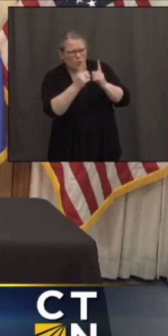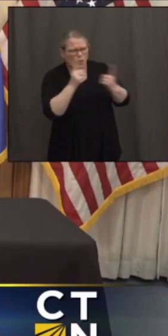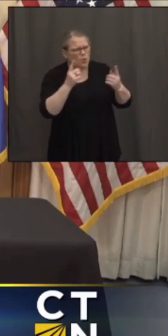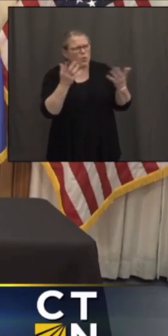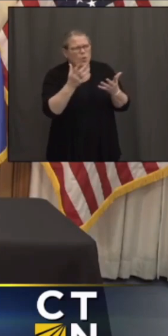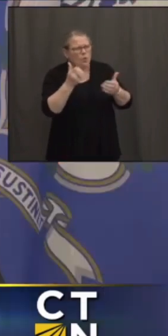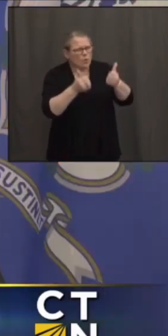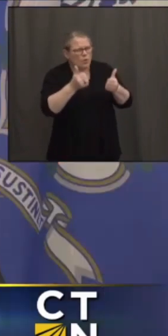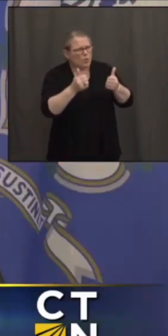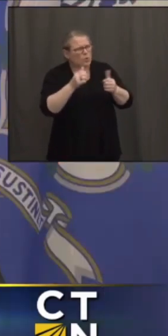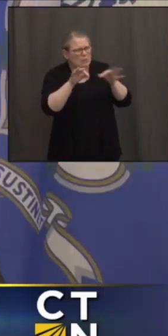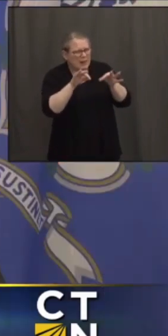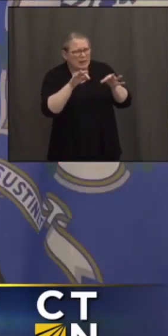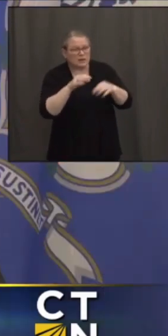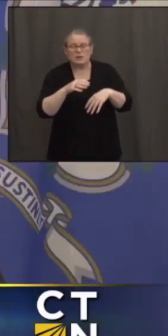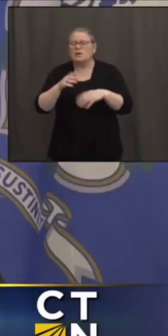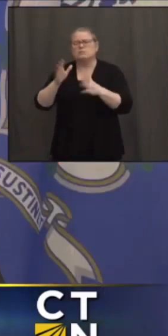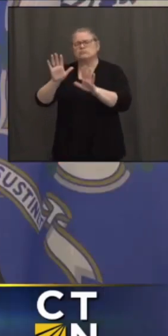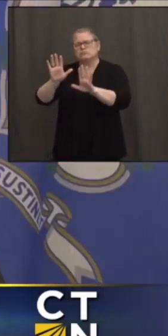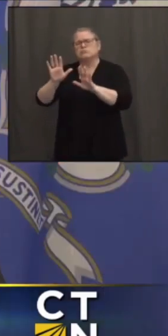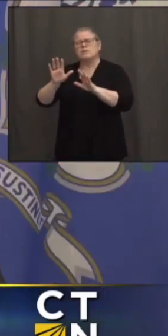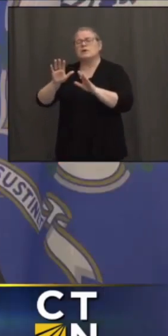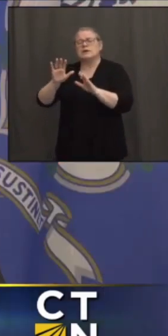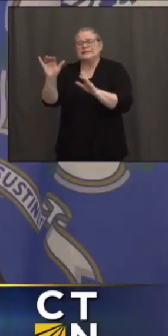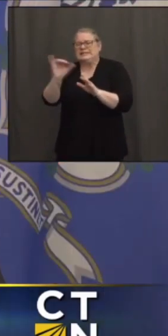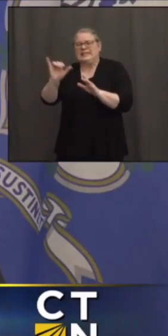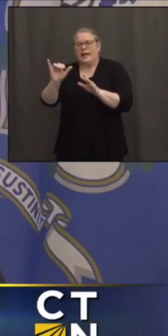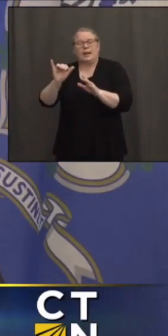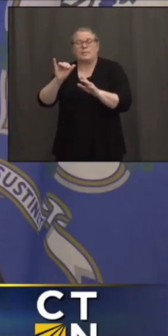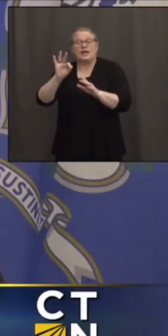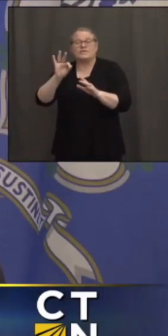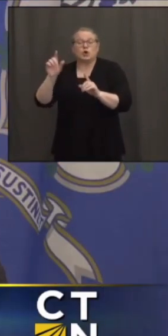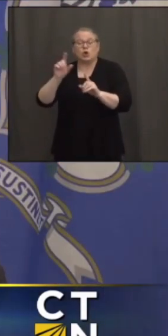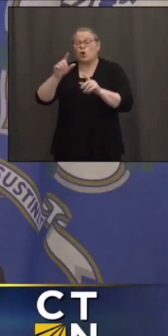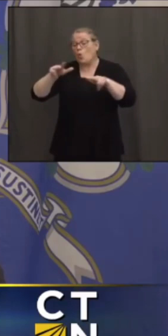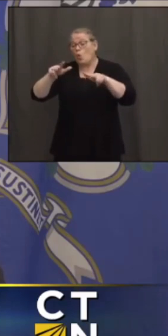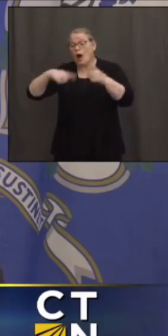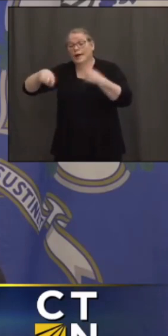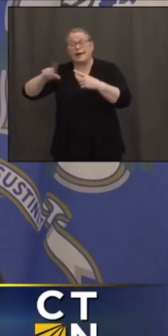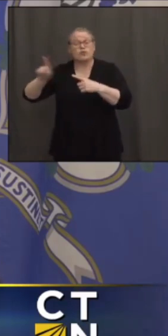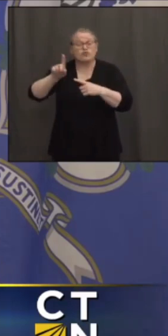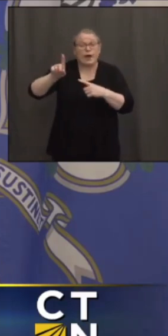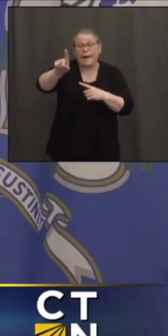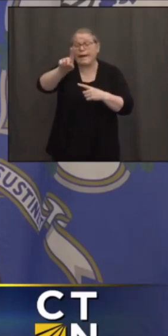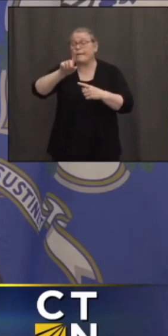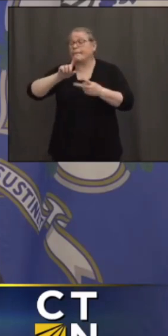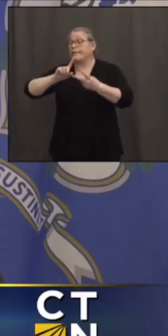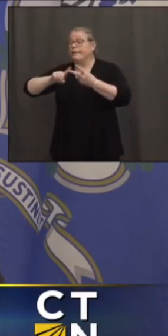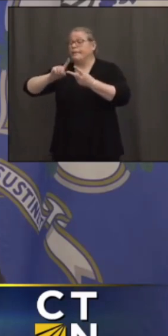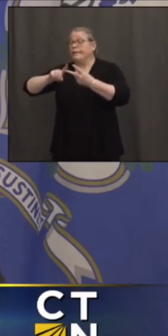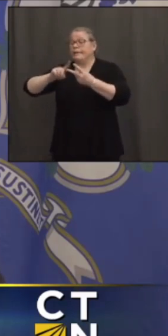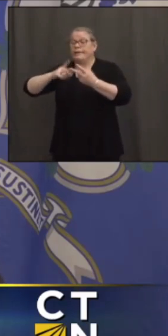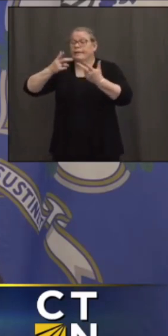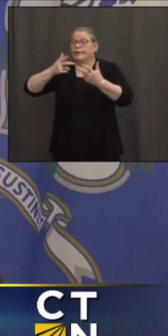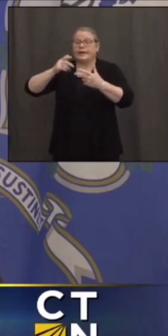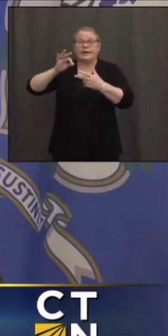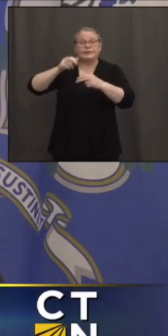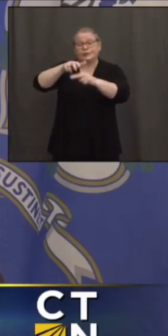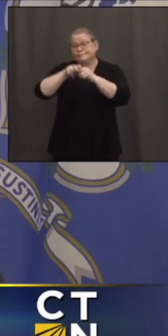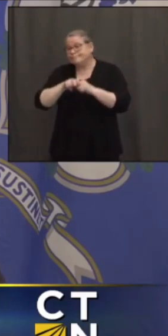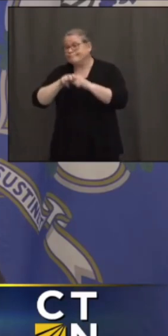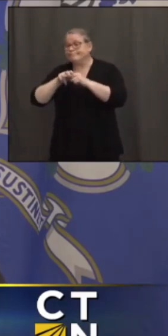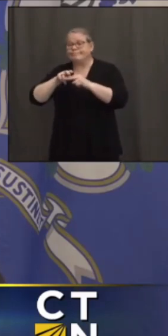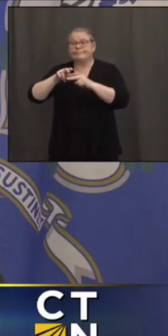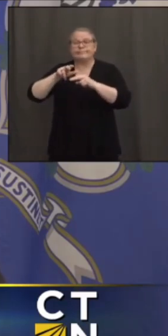same mask guidance we have right now. Whether it's a mandate or guidance, I'll figure that out with the legislature in the next